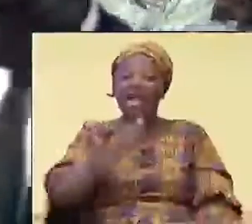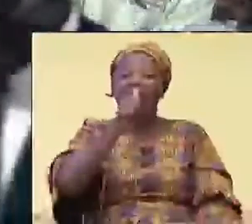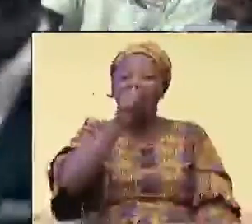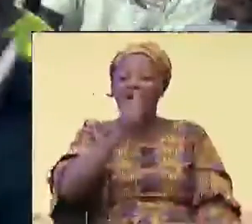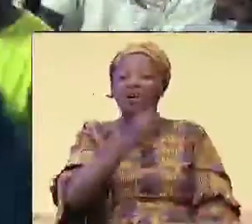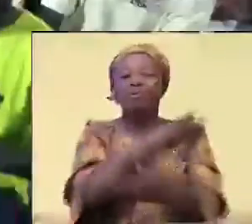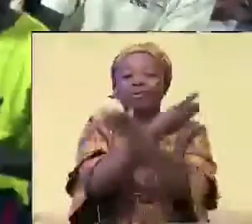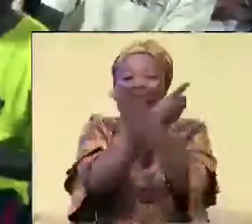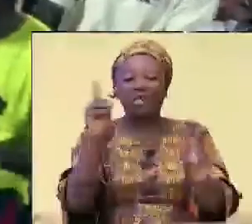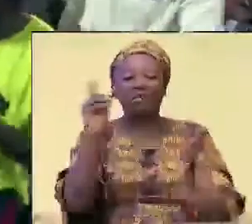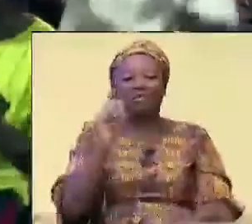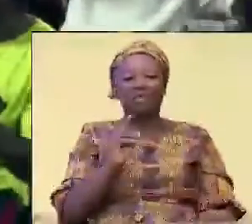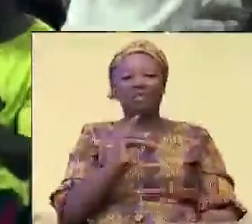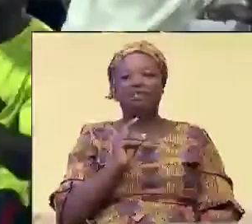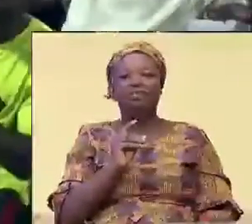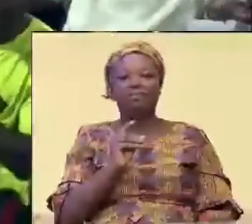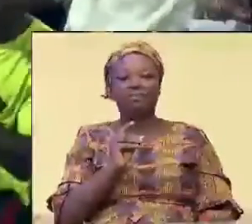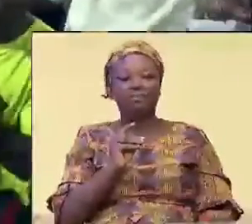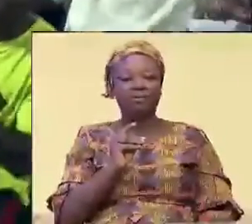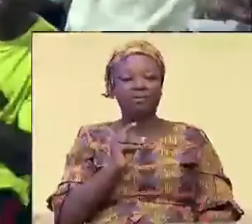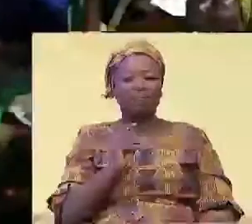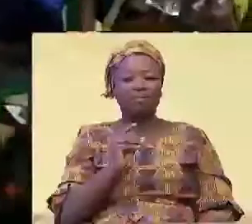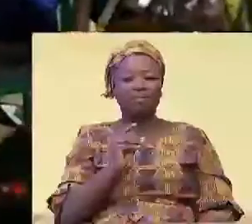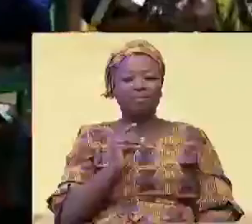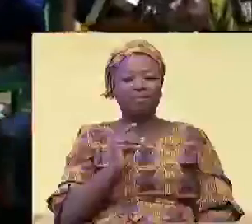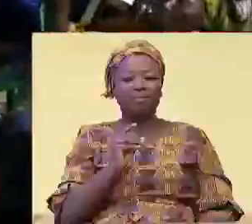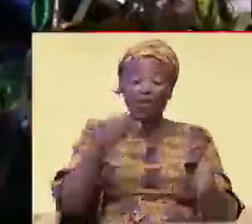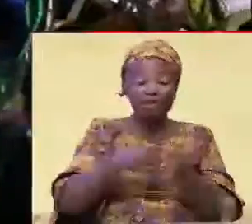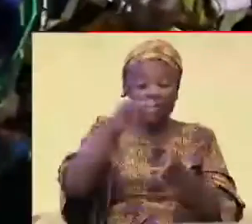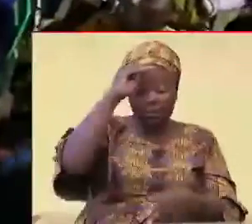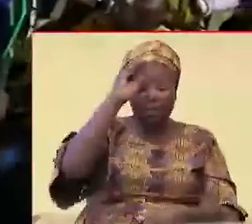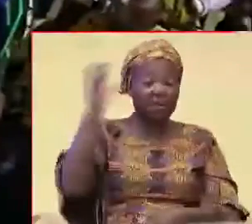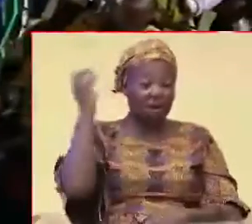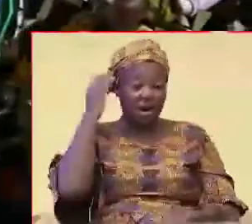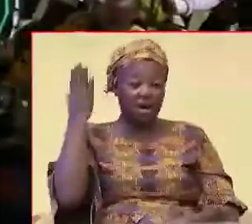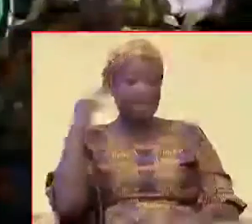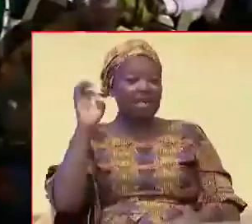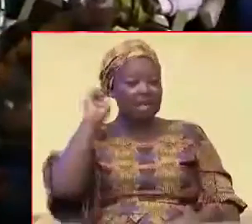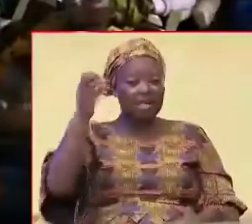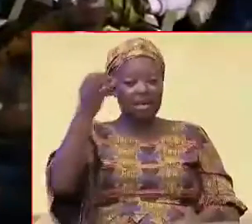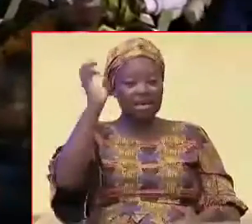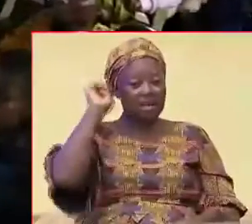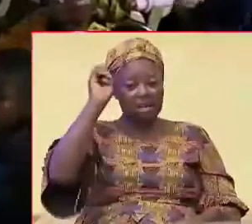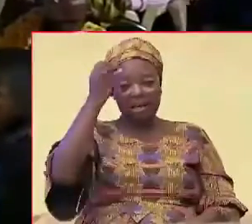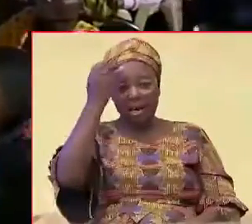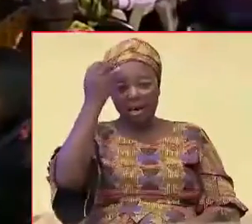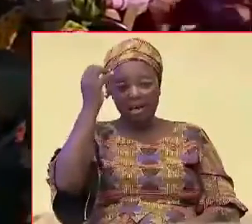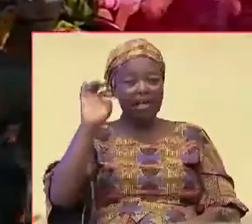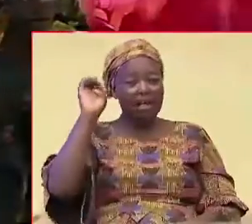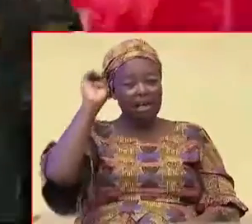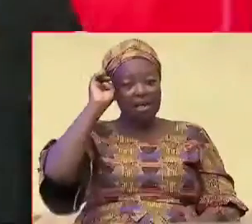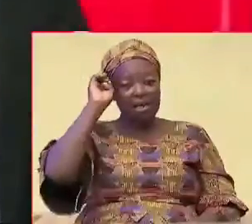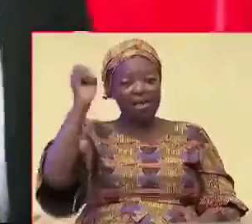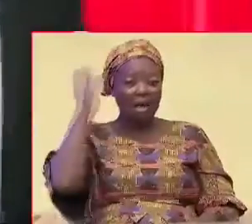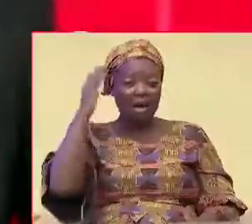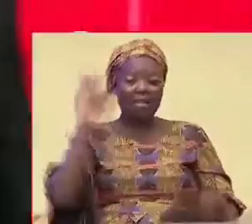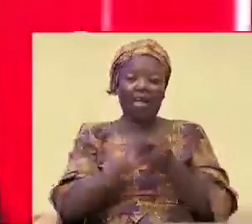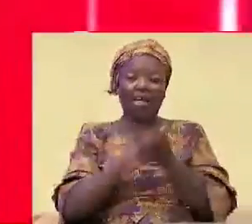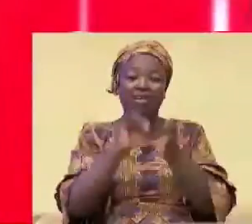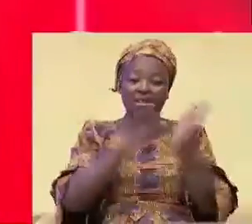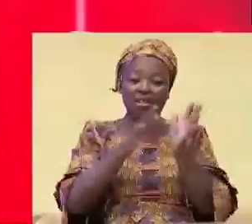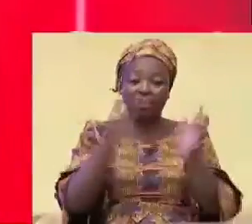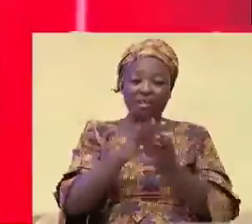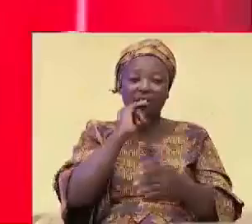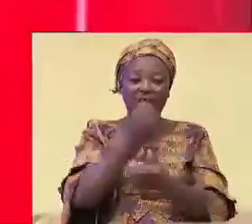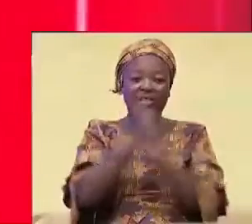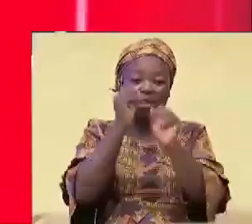am delivered. This woman heard, he heard that Jesus is Savior. He heard